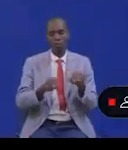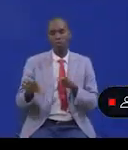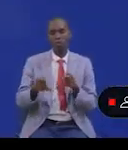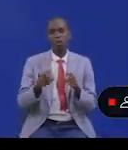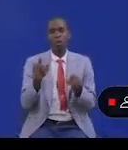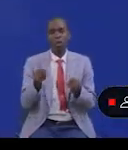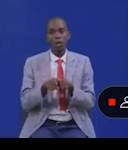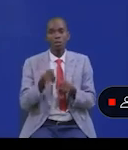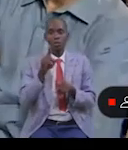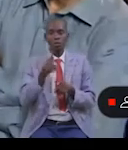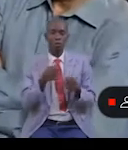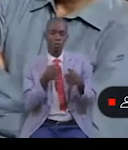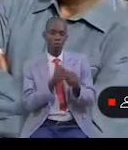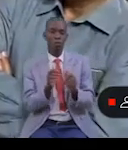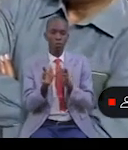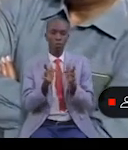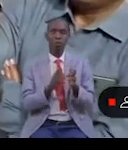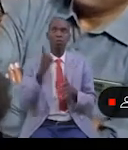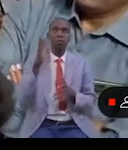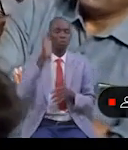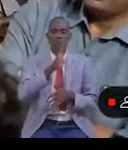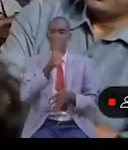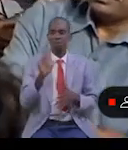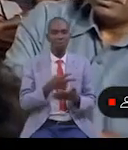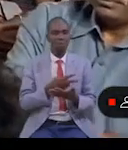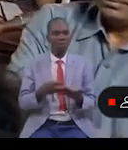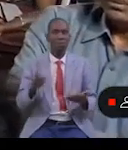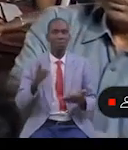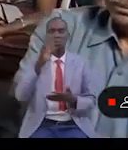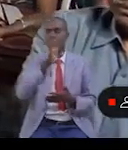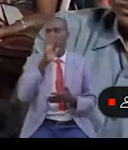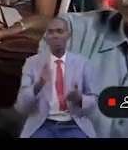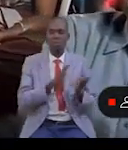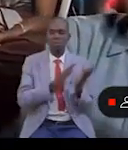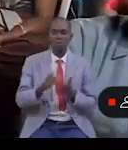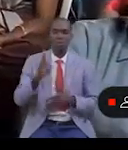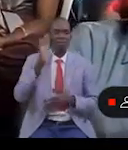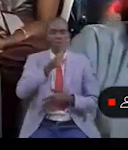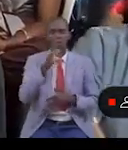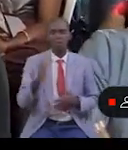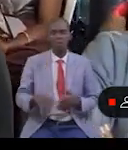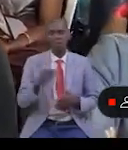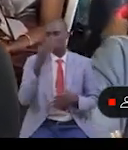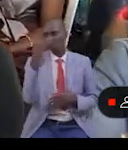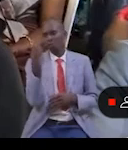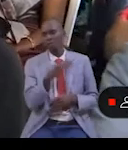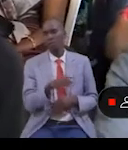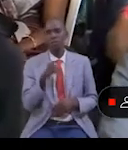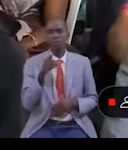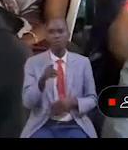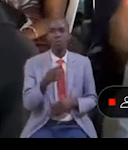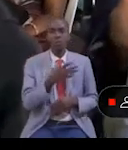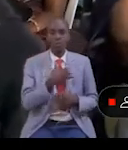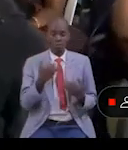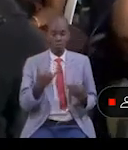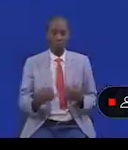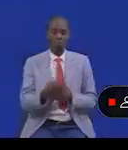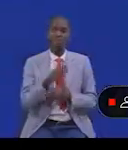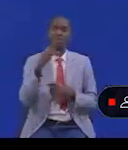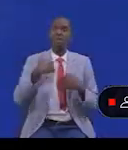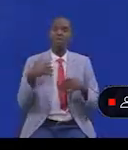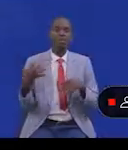eyes of God, he will never fail you. He will never leave you. He will never forsake you. And today, he has taken me to all